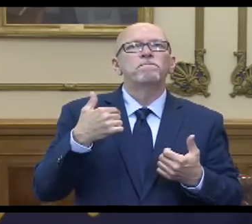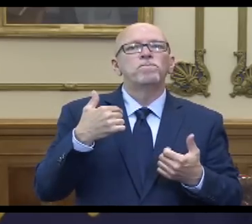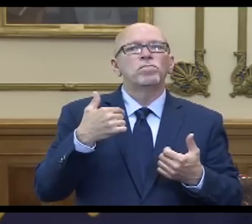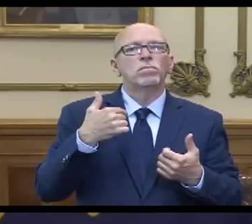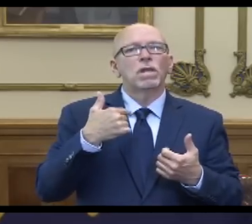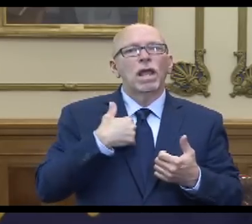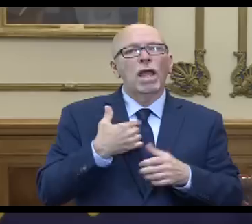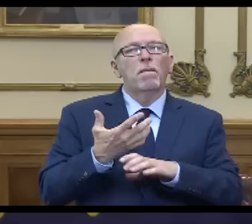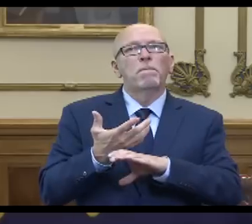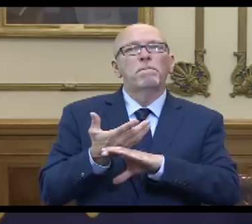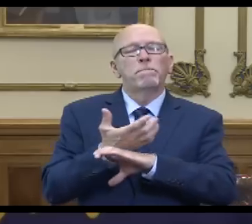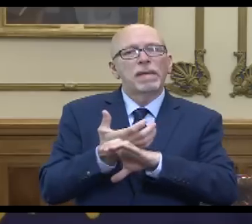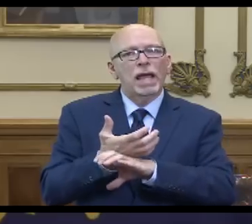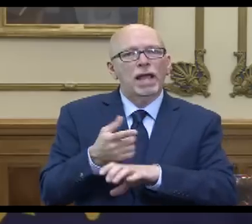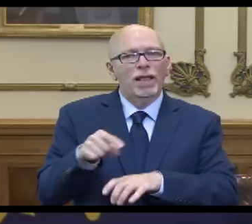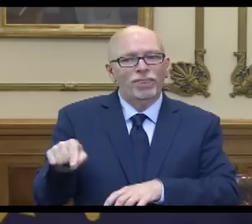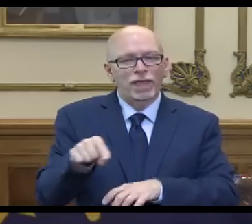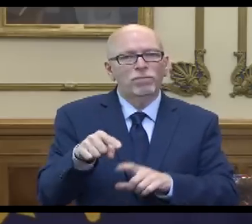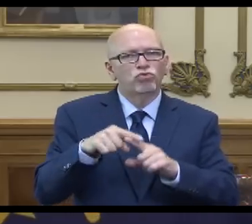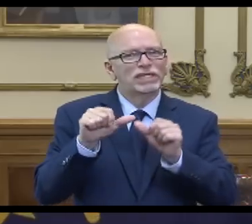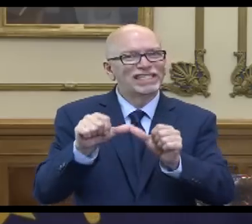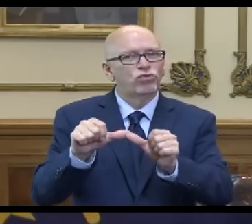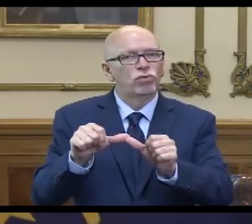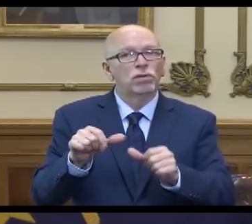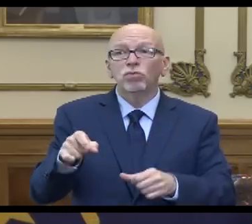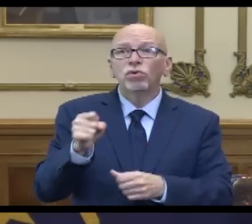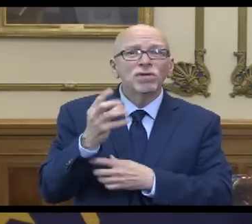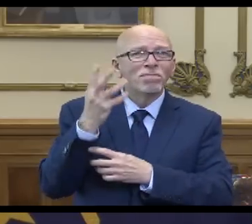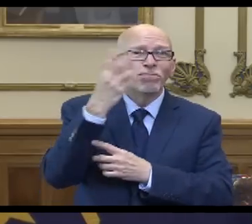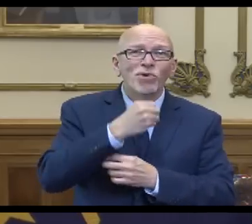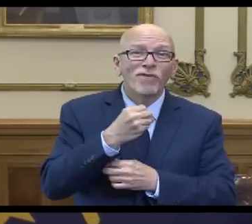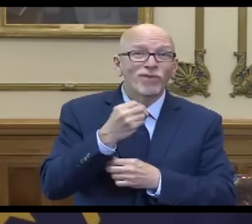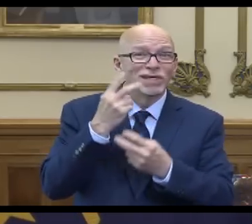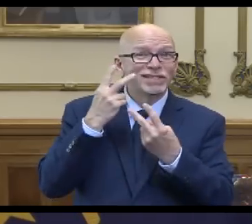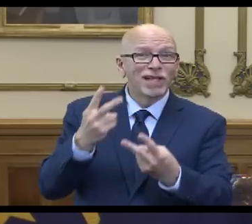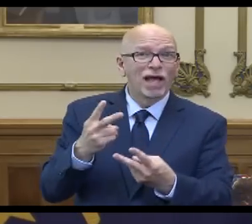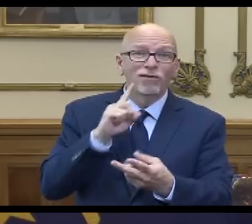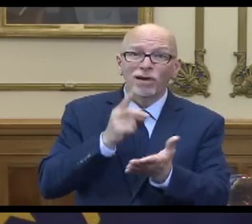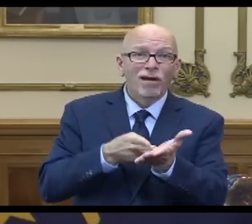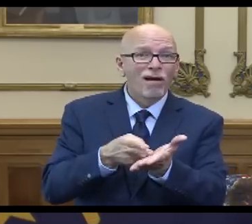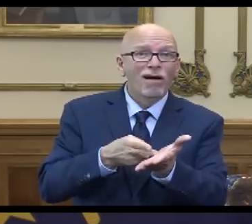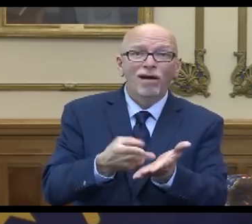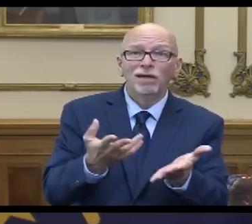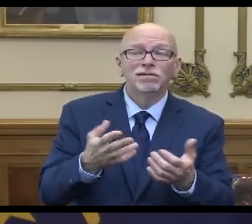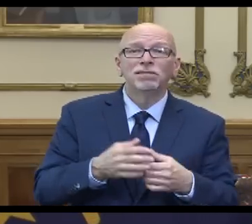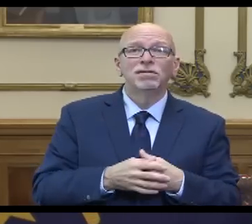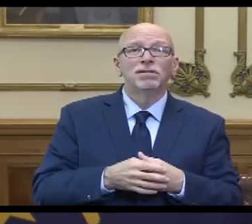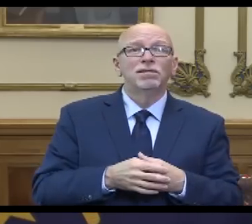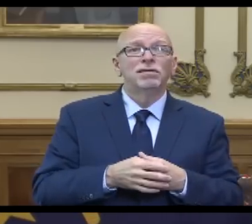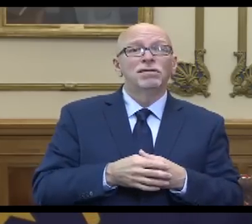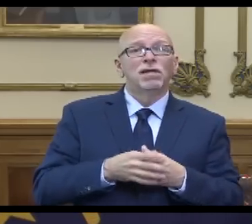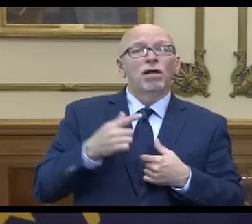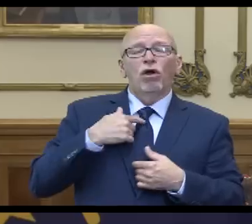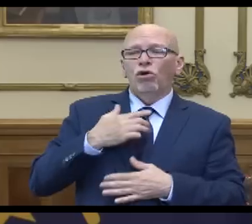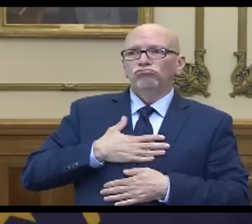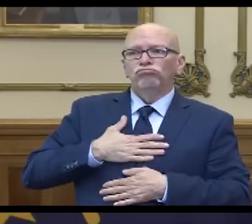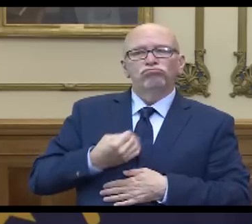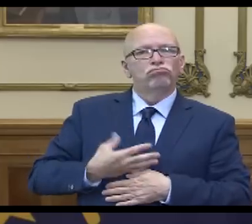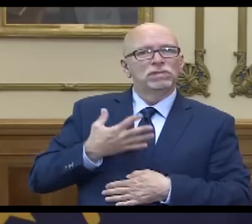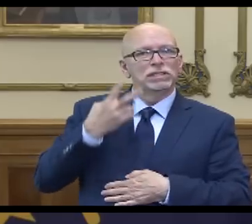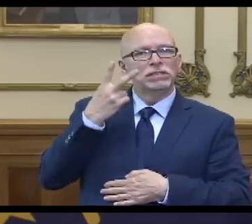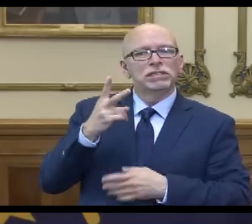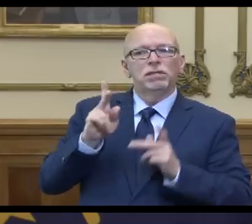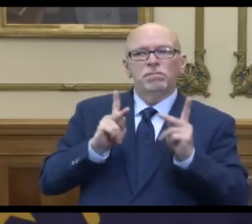beg of them to continue. That was such a beautiful sight, quite frankly, to see